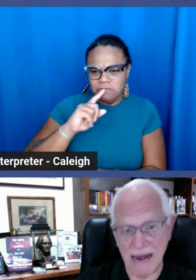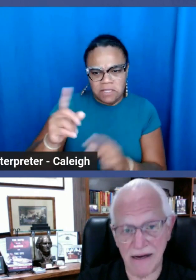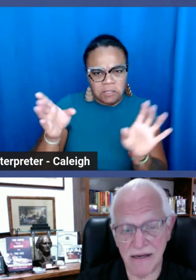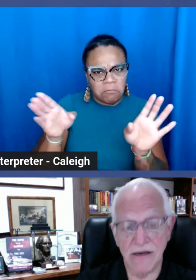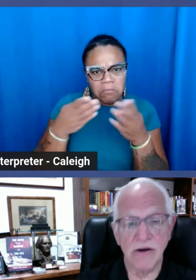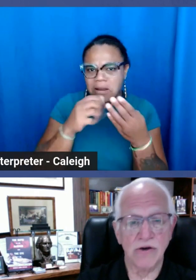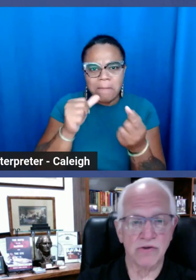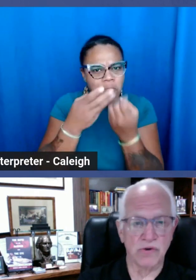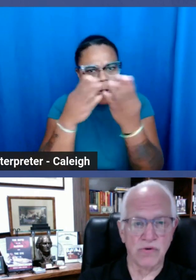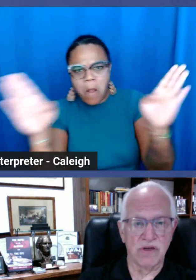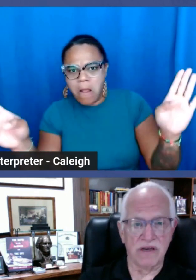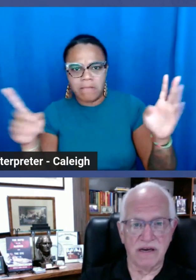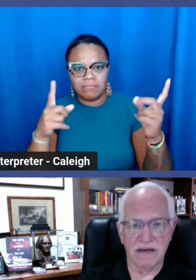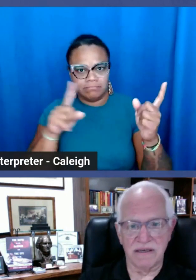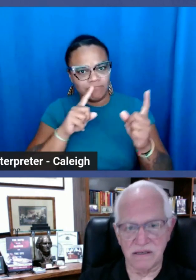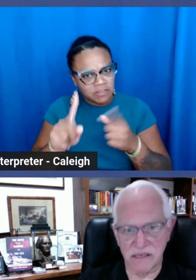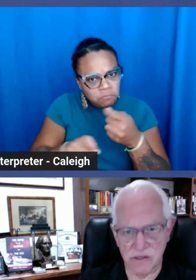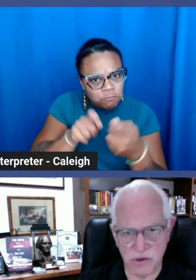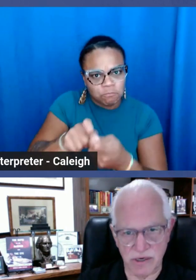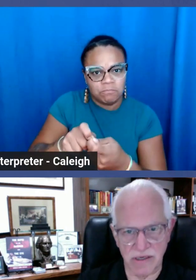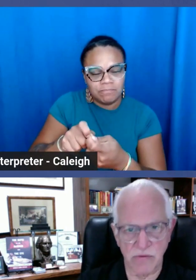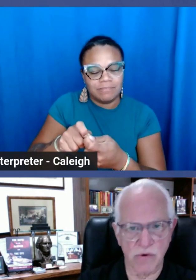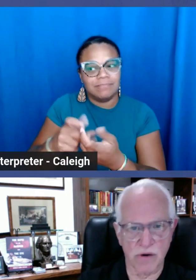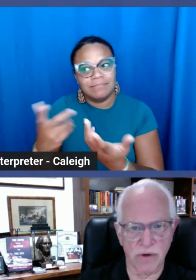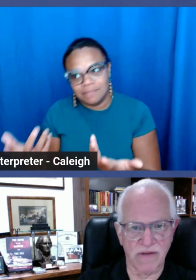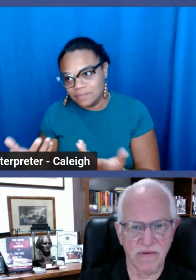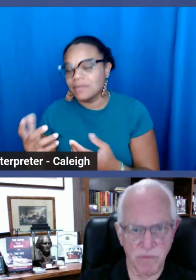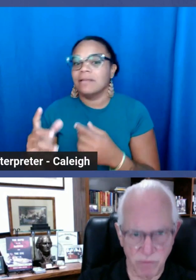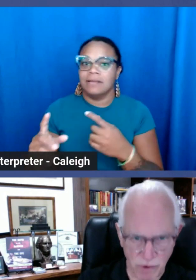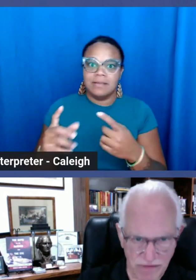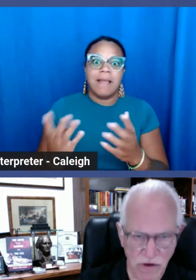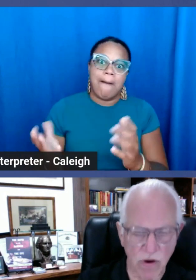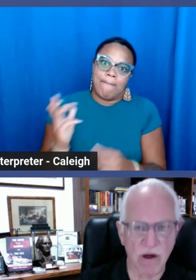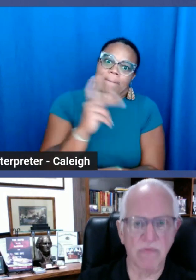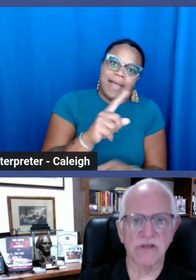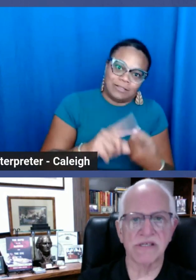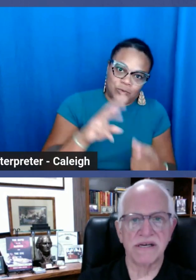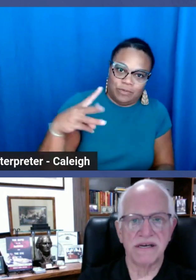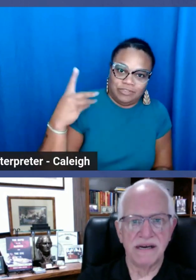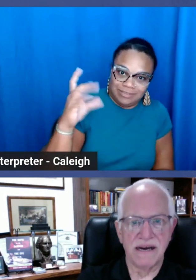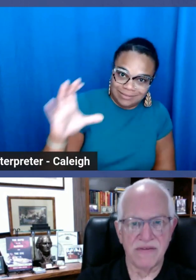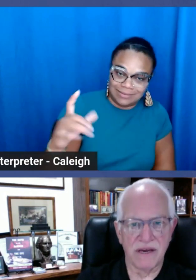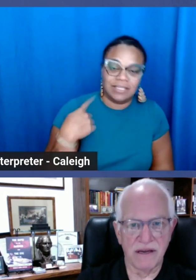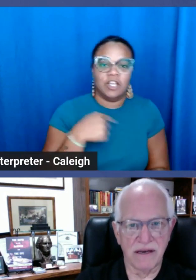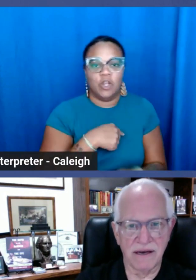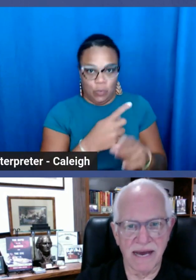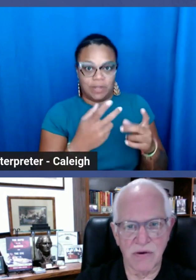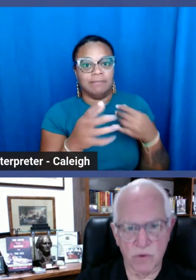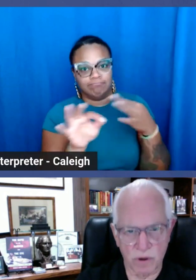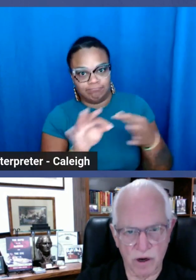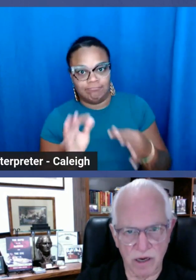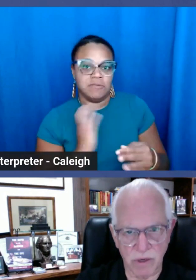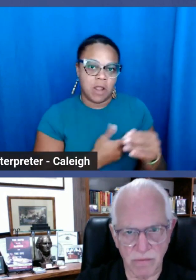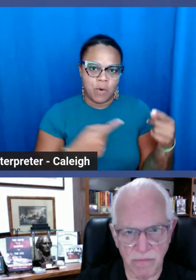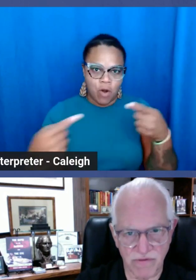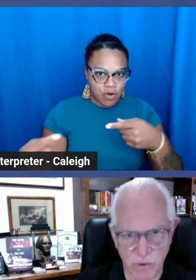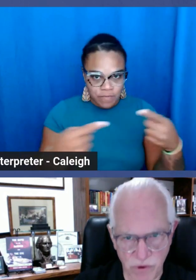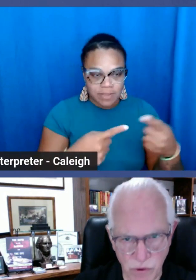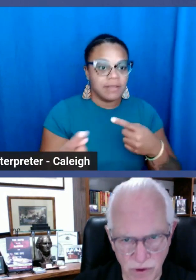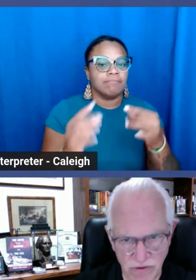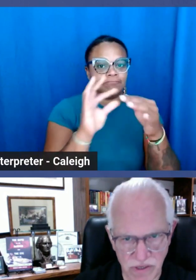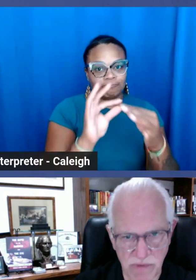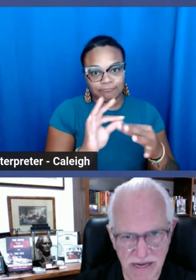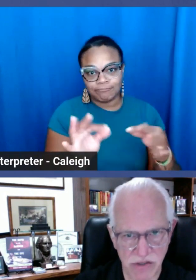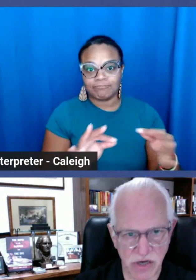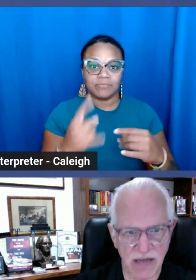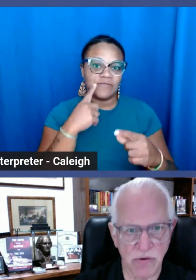us back to the DC Circuit, where we briefed our arguments and then had oral argument before the